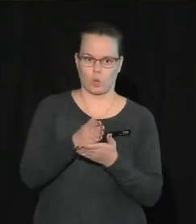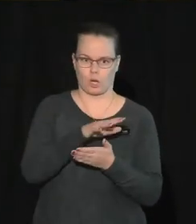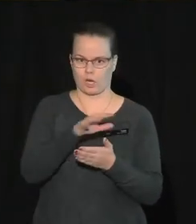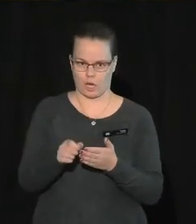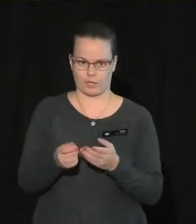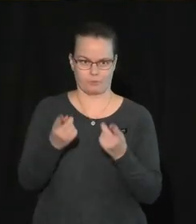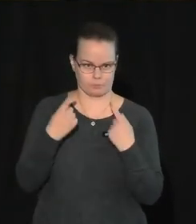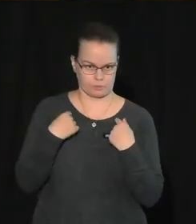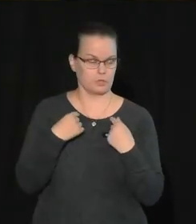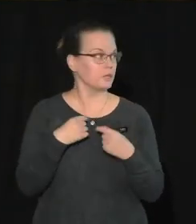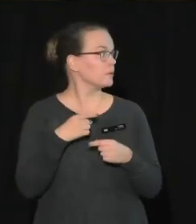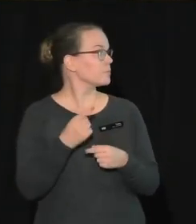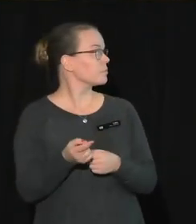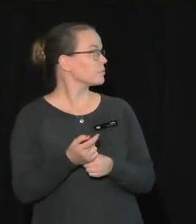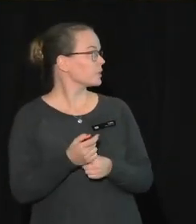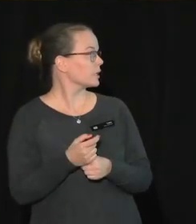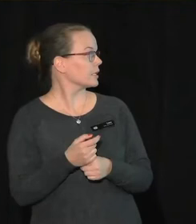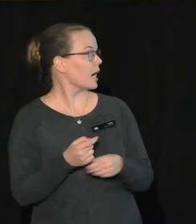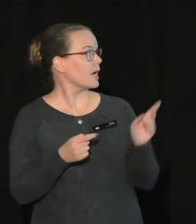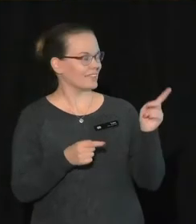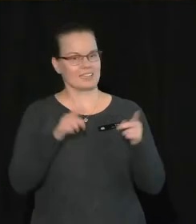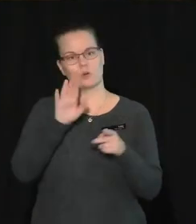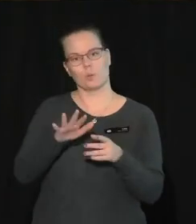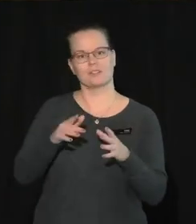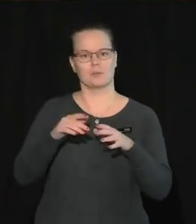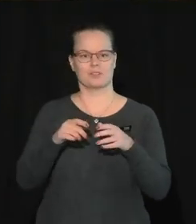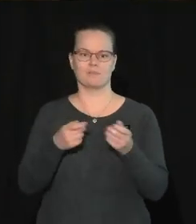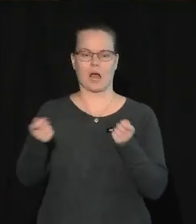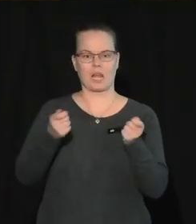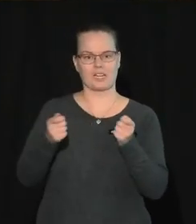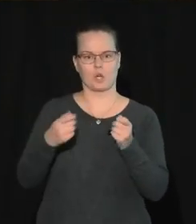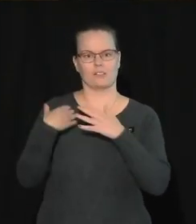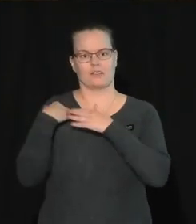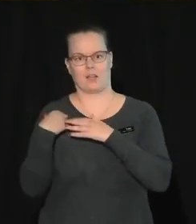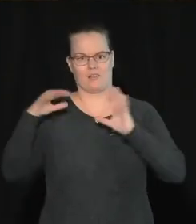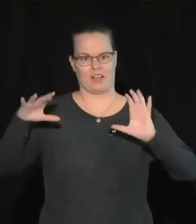definition of micro-enterprises on the directive, and those will not have to